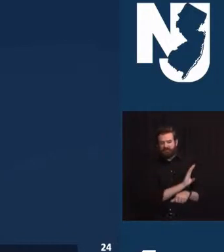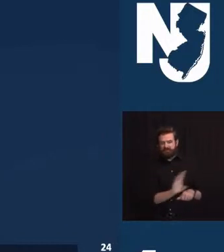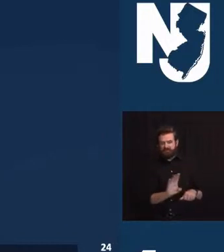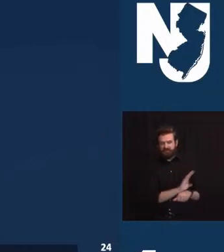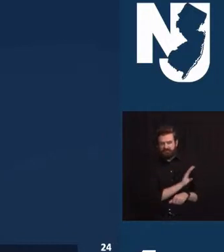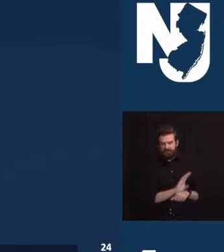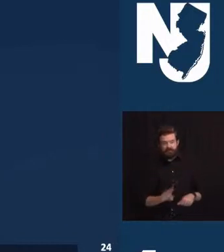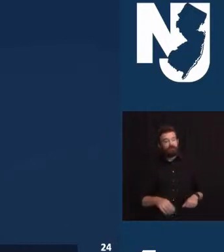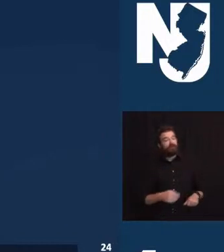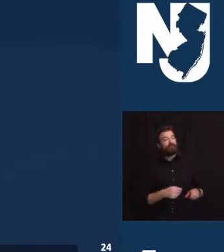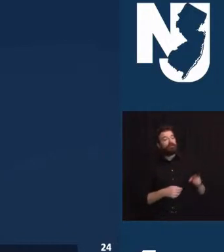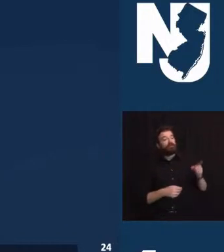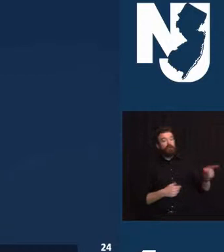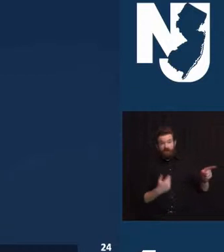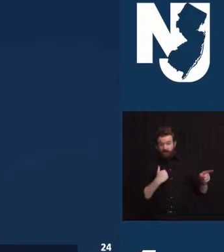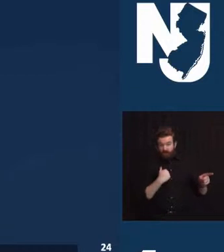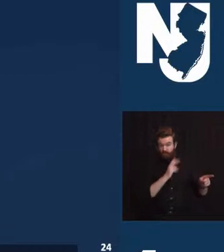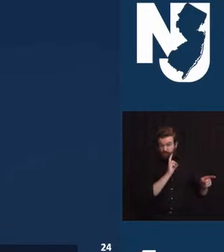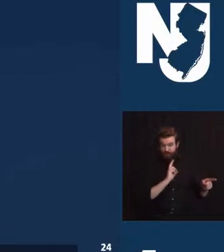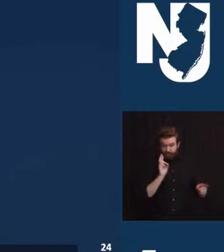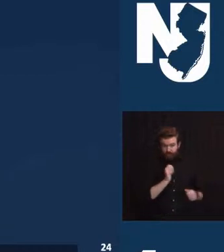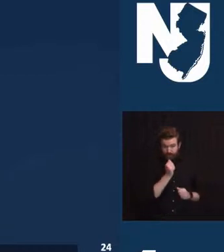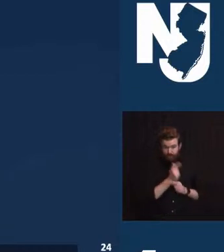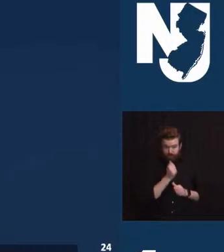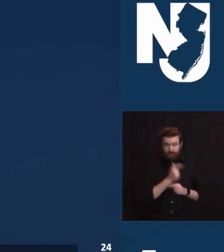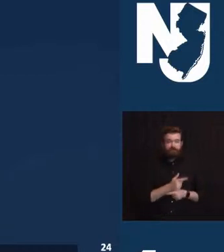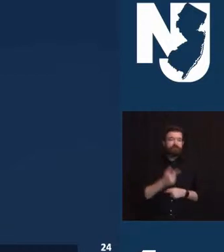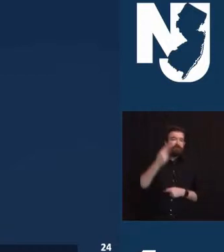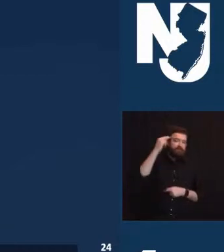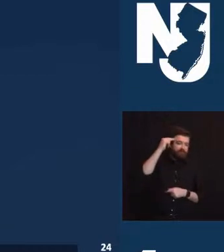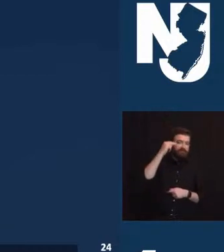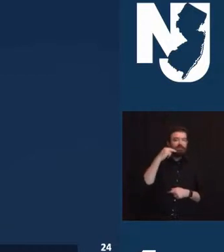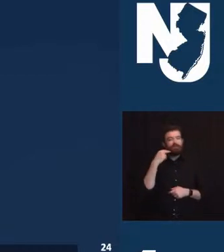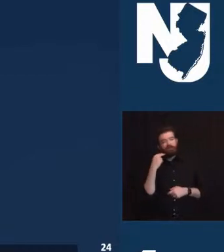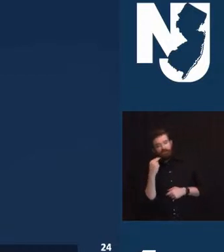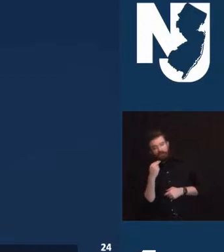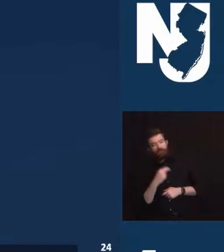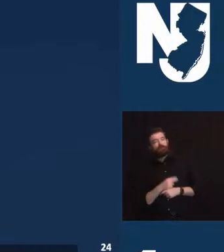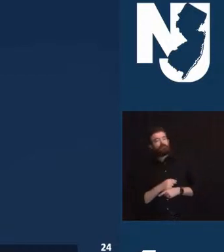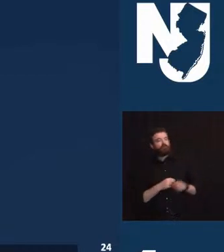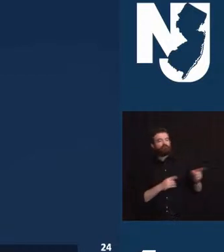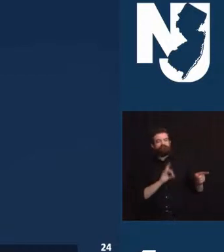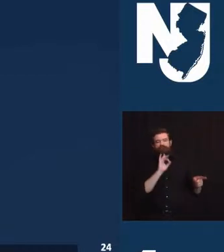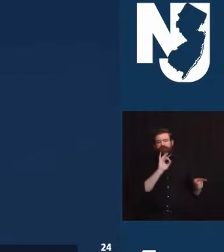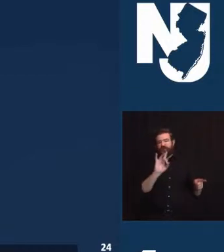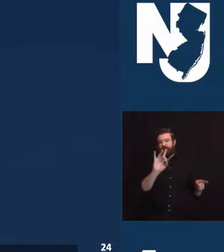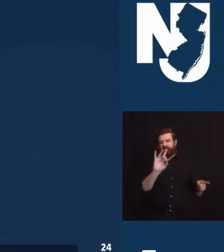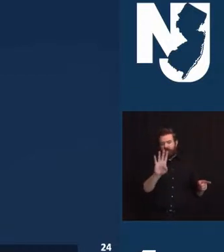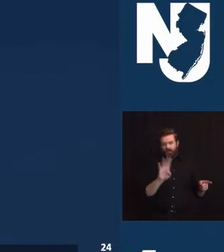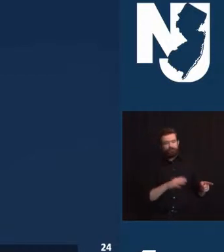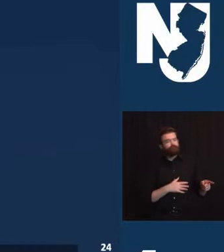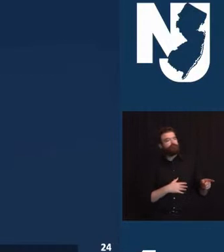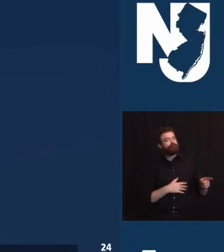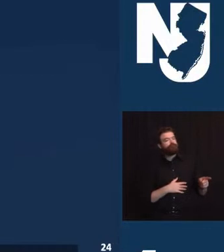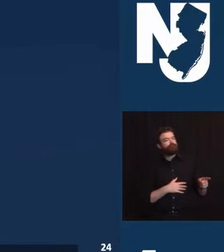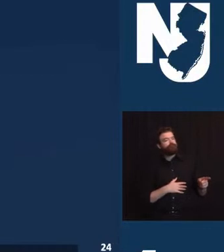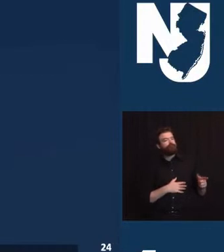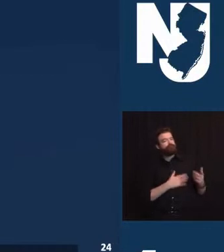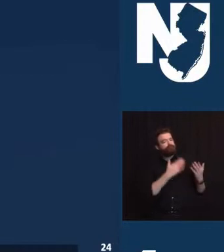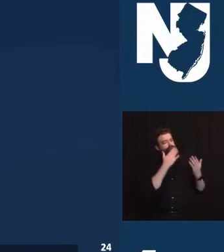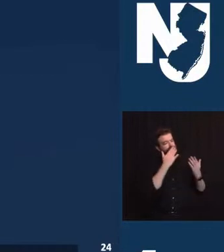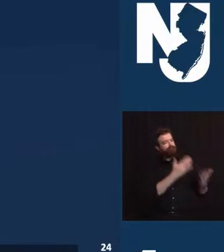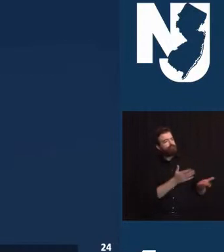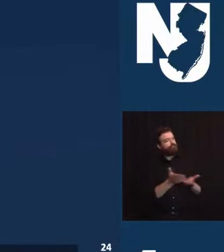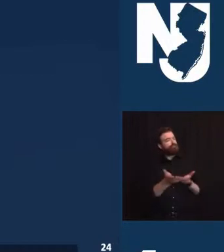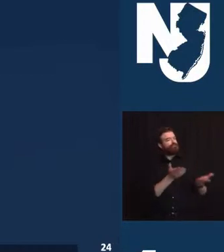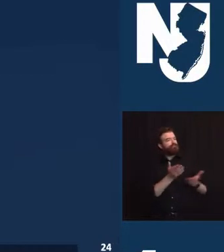nieces and nephews. Bob was 84 years old. We thank him for his service to our nation and to the men and women of